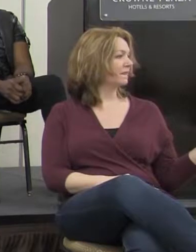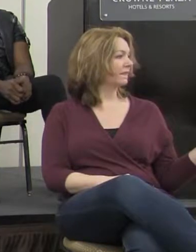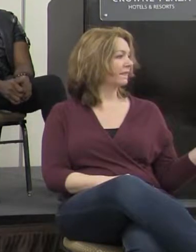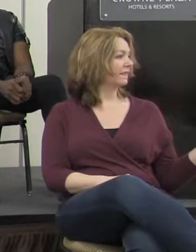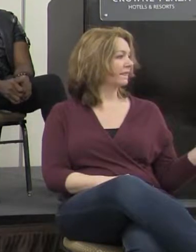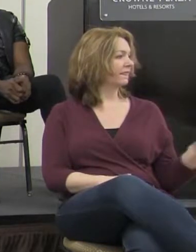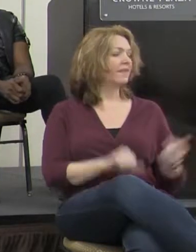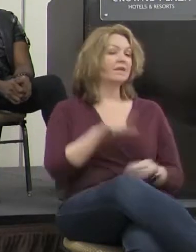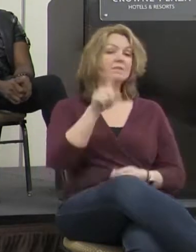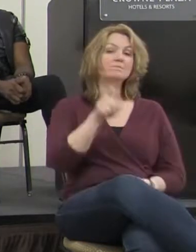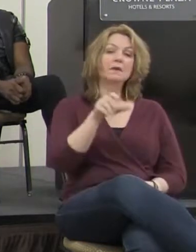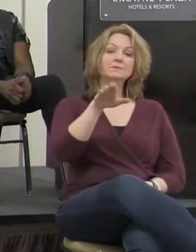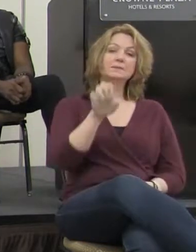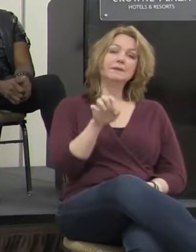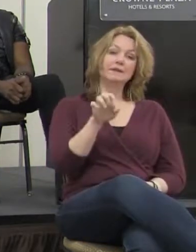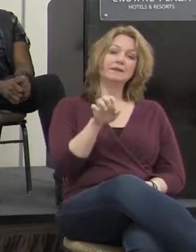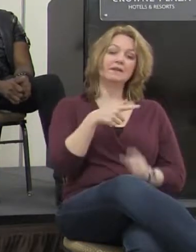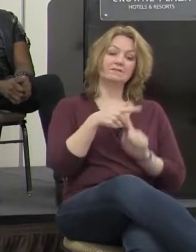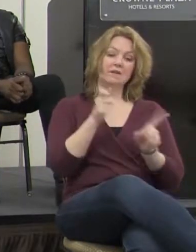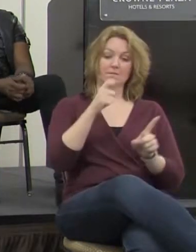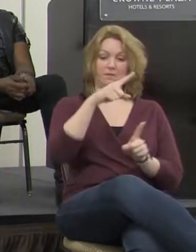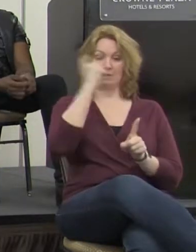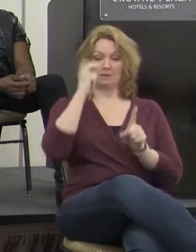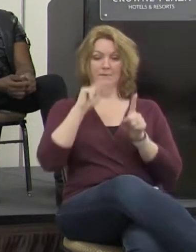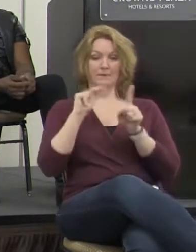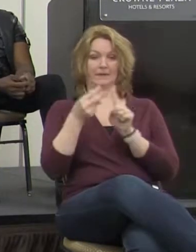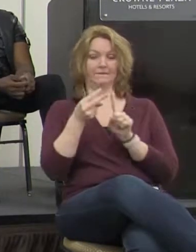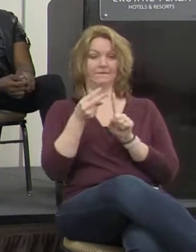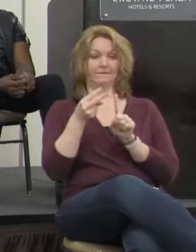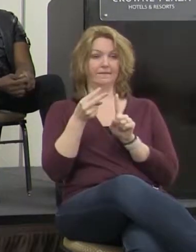has to be from the black side too,